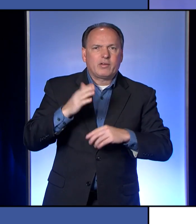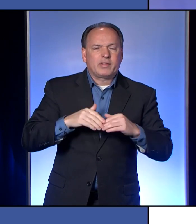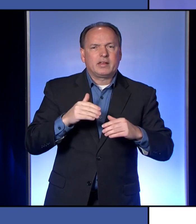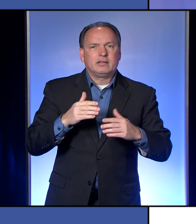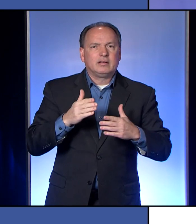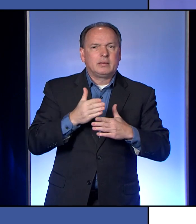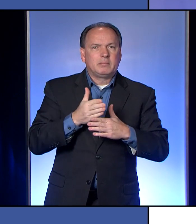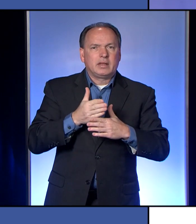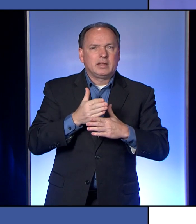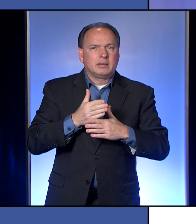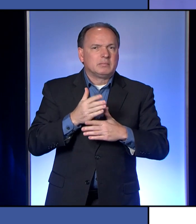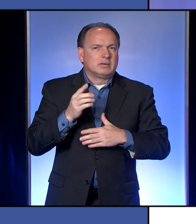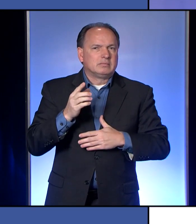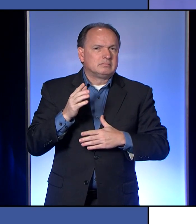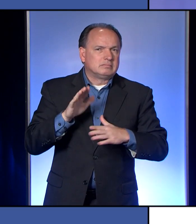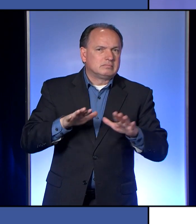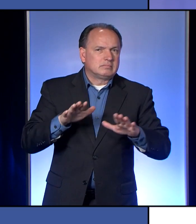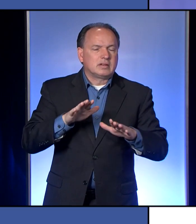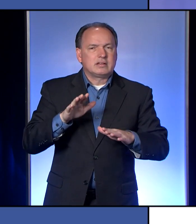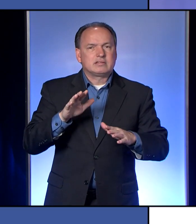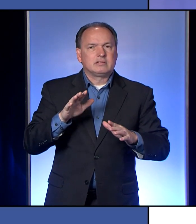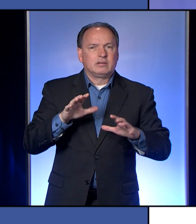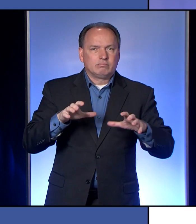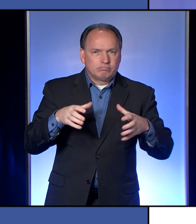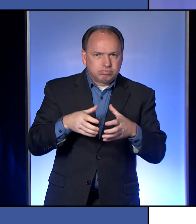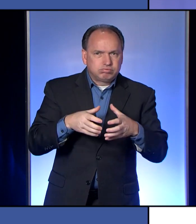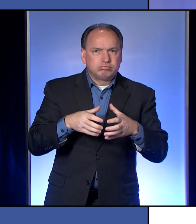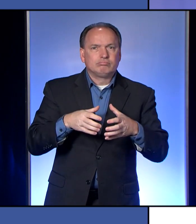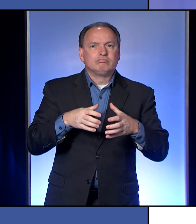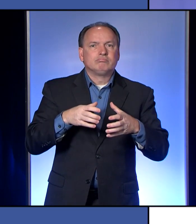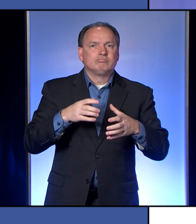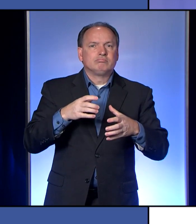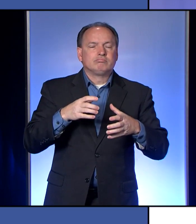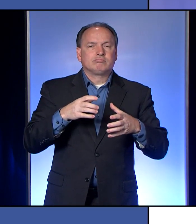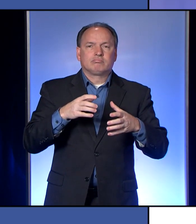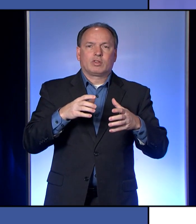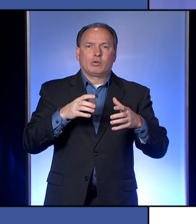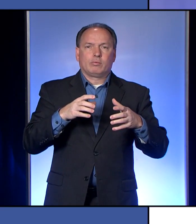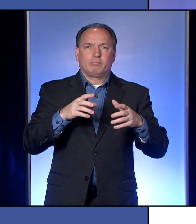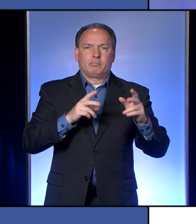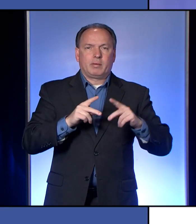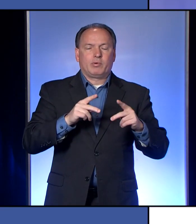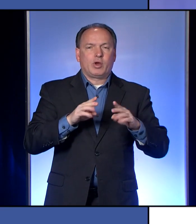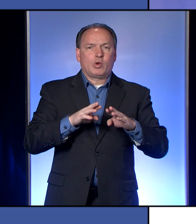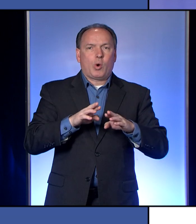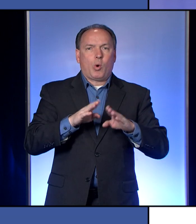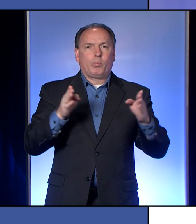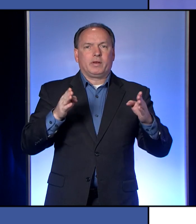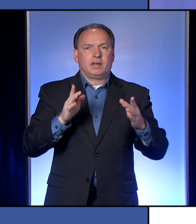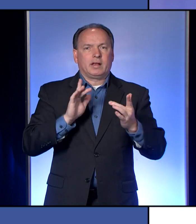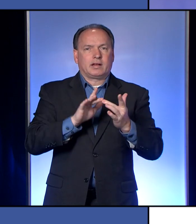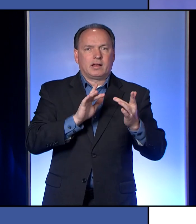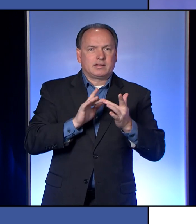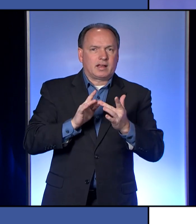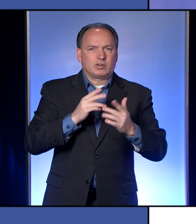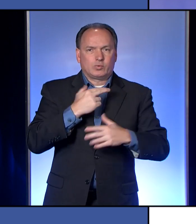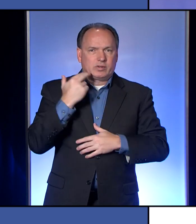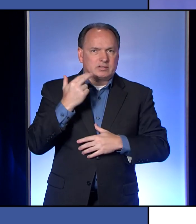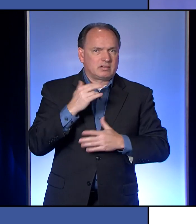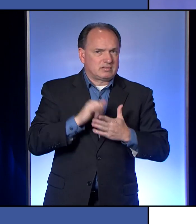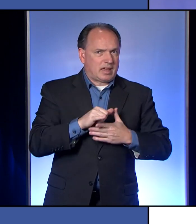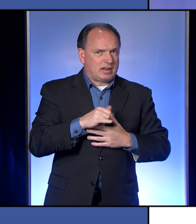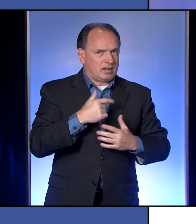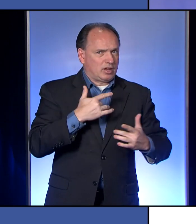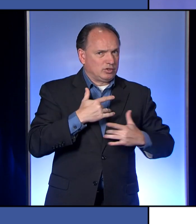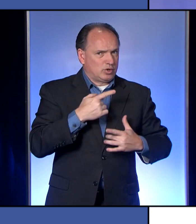risk is in population density and a reopening contact risk. Does that concern